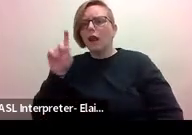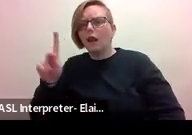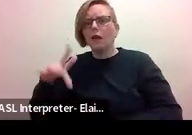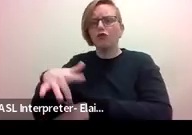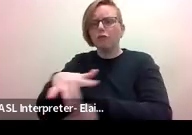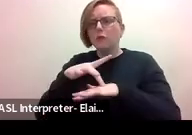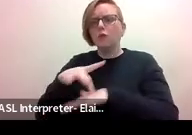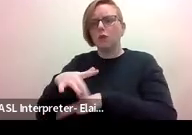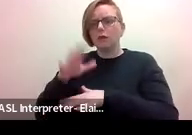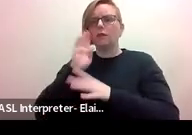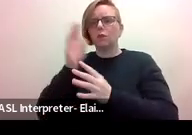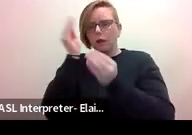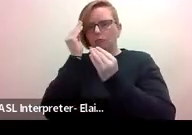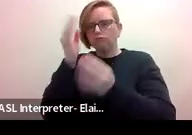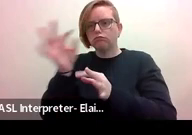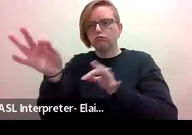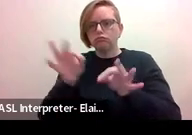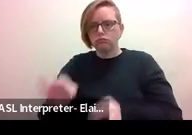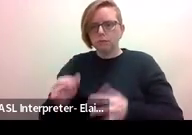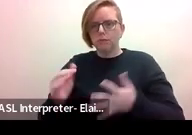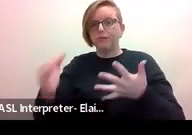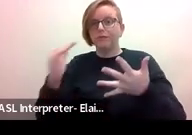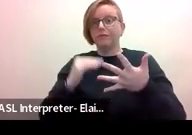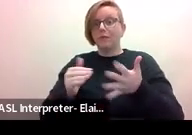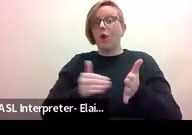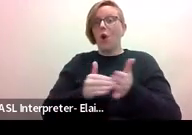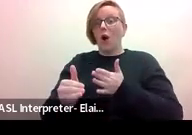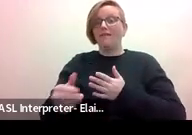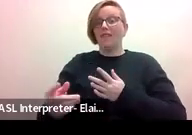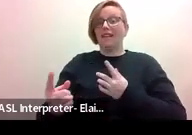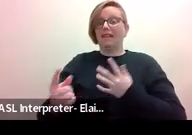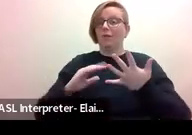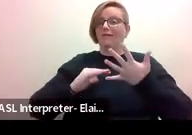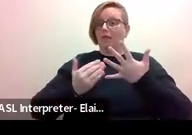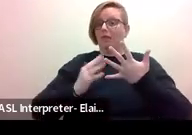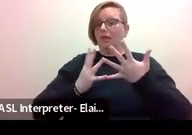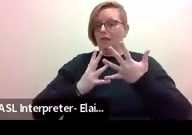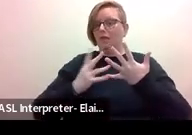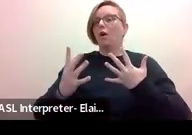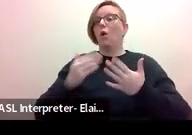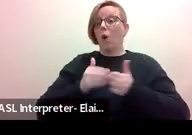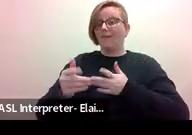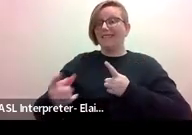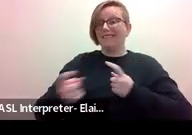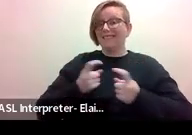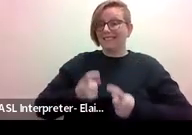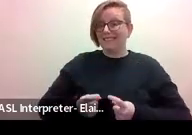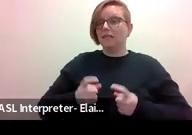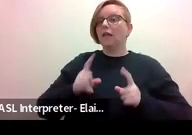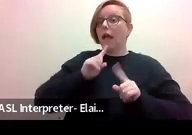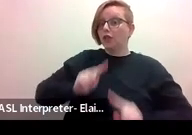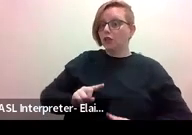we're going to talk about our frequently asked questions, and then we have quite a few resources that we just like to share as well.